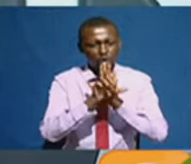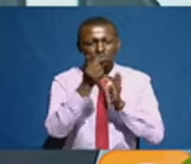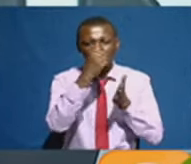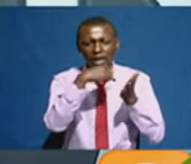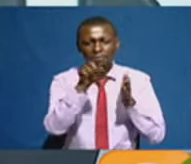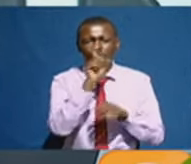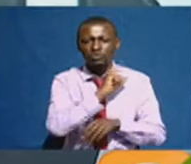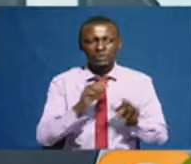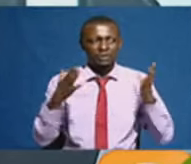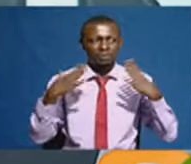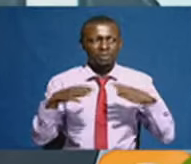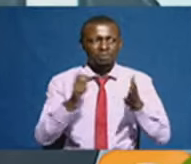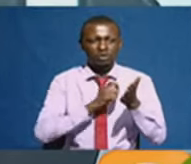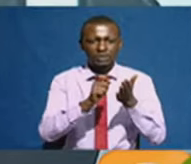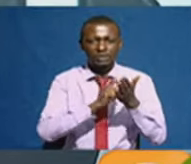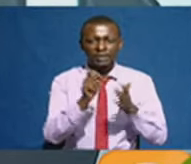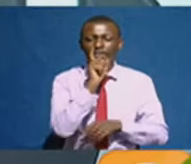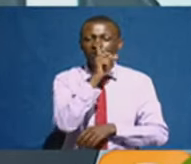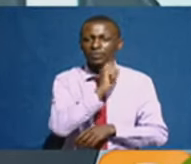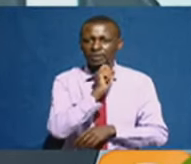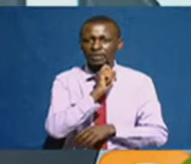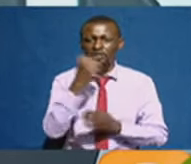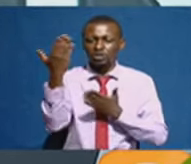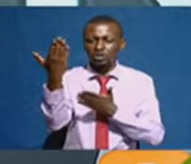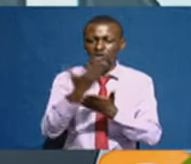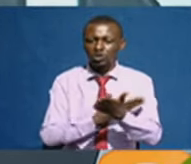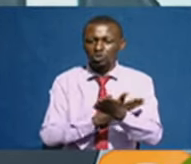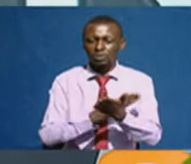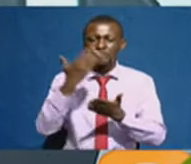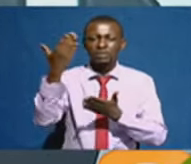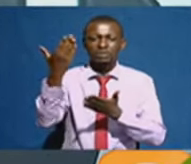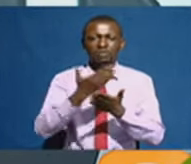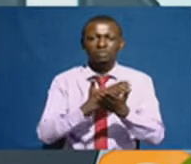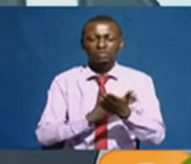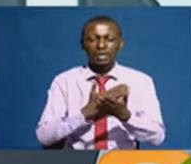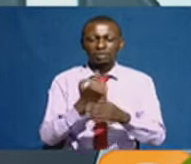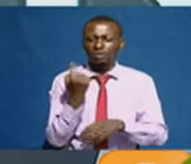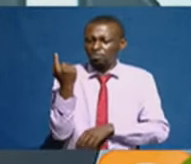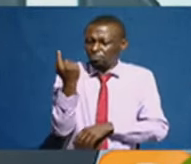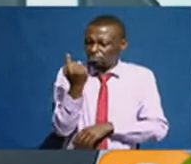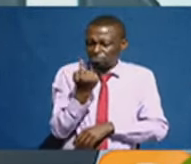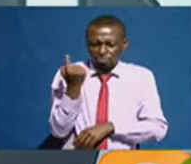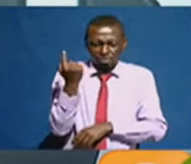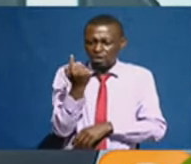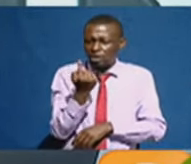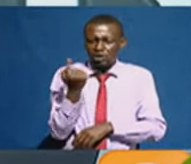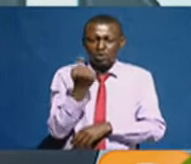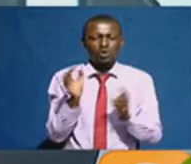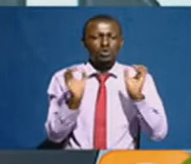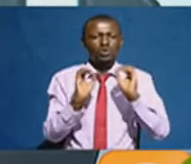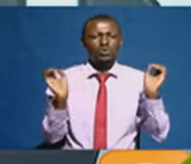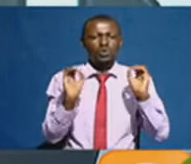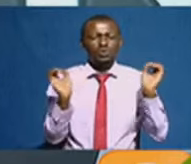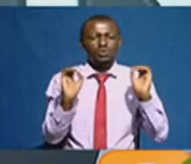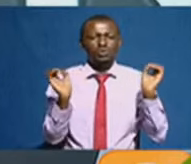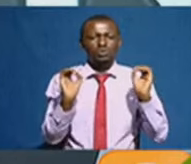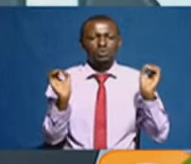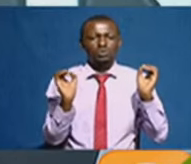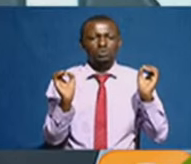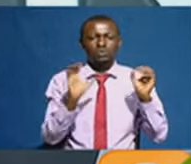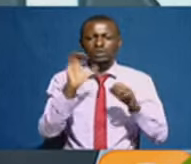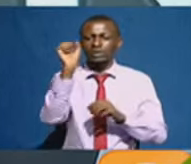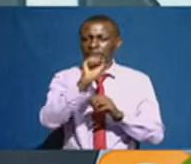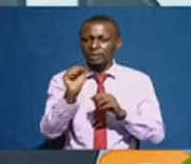The people who signed this document didn't sign it in their personal capacity. Cleopa Mailu didn't. He signed it as